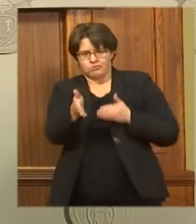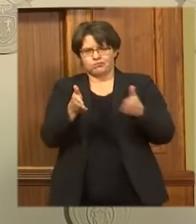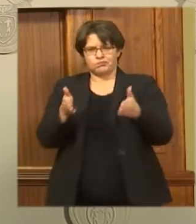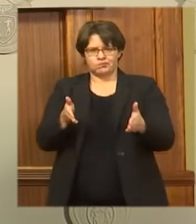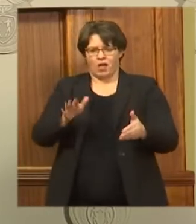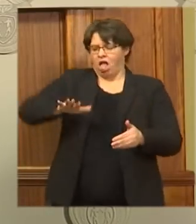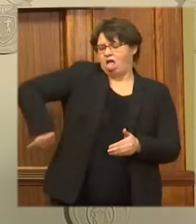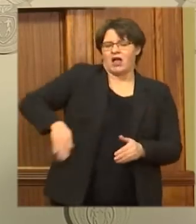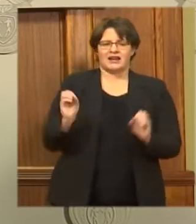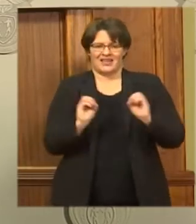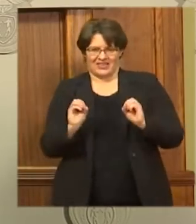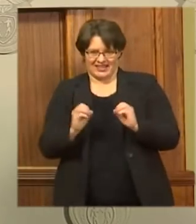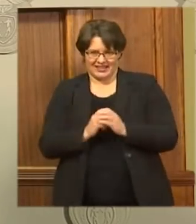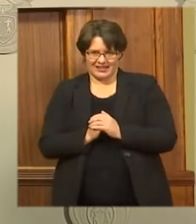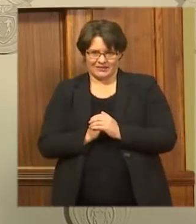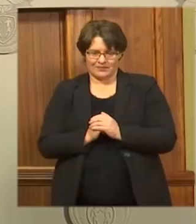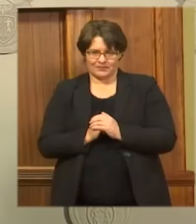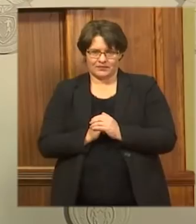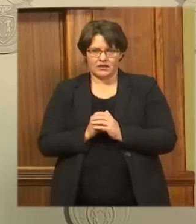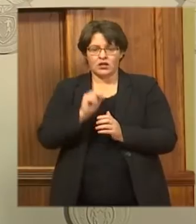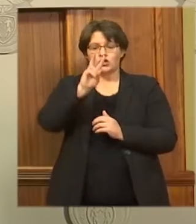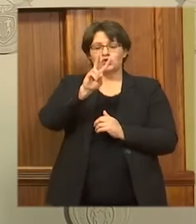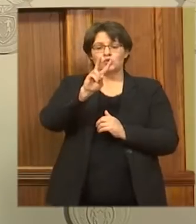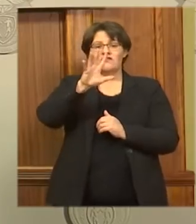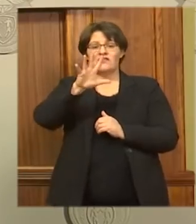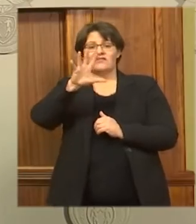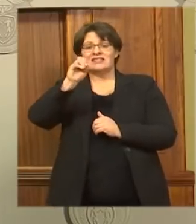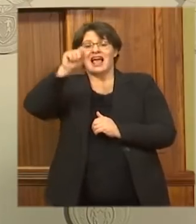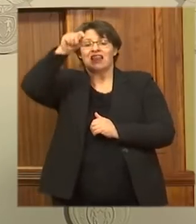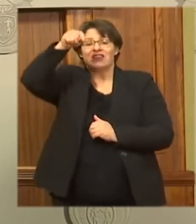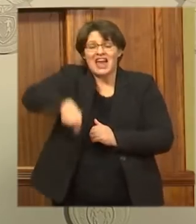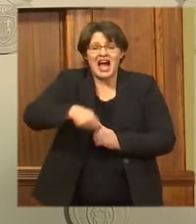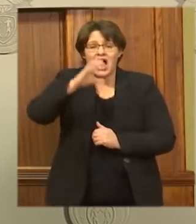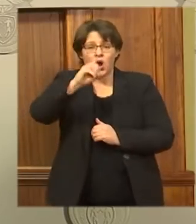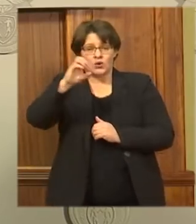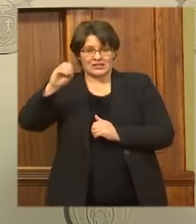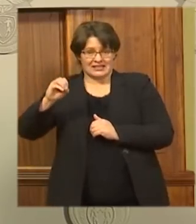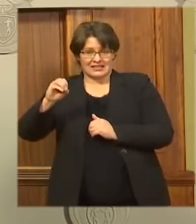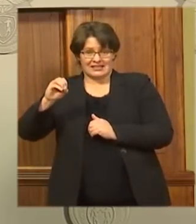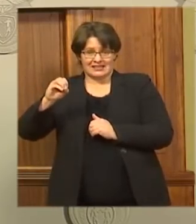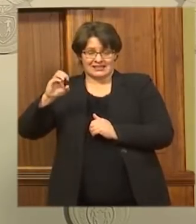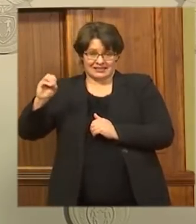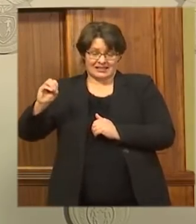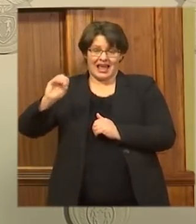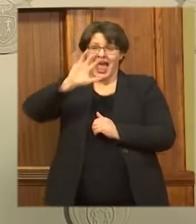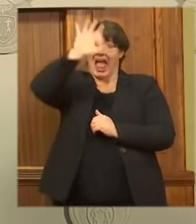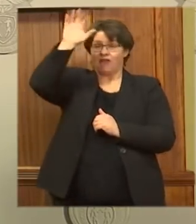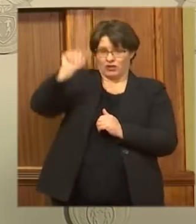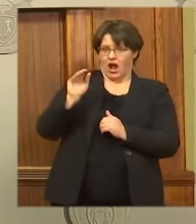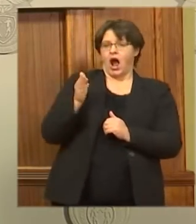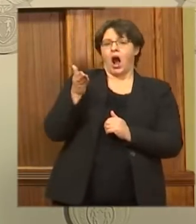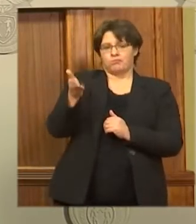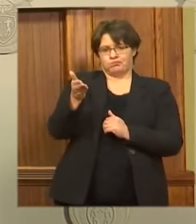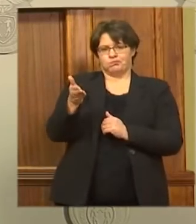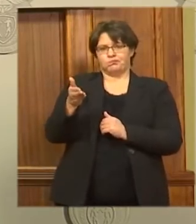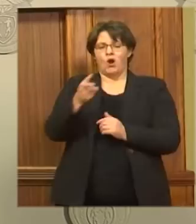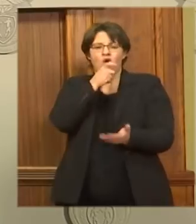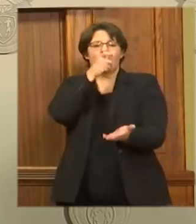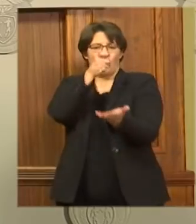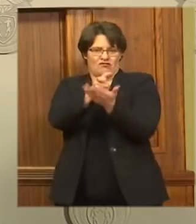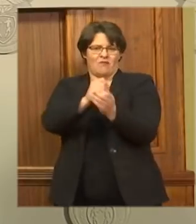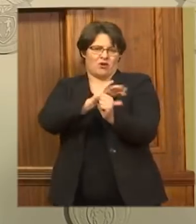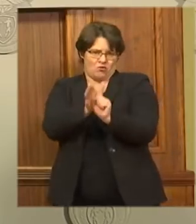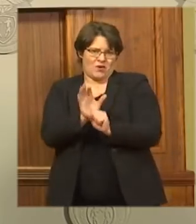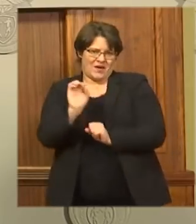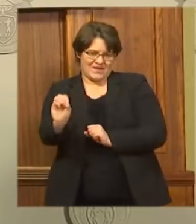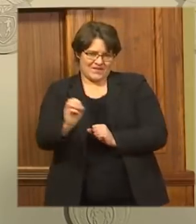There are currently over 250,000 confirmed cases in Africa, and there have been